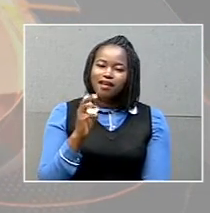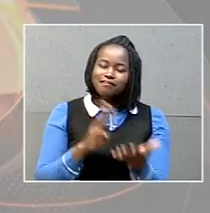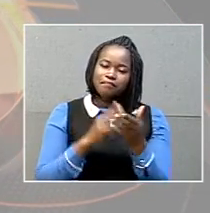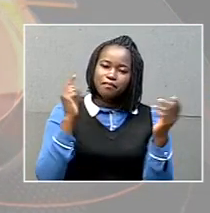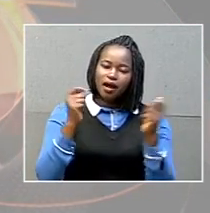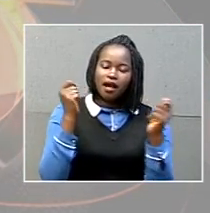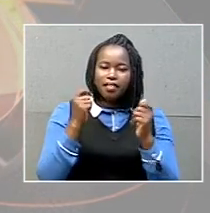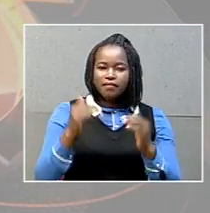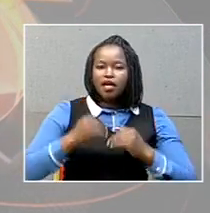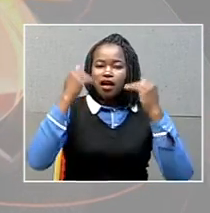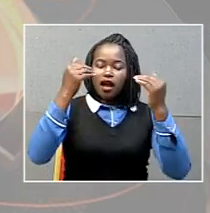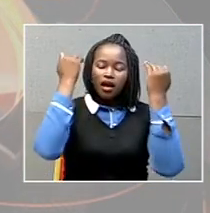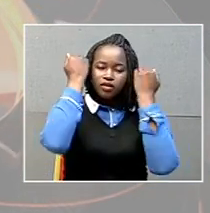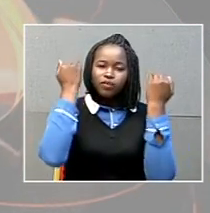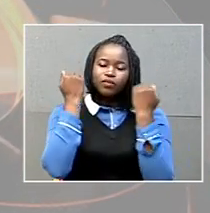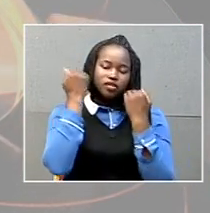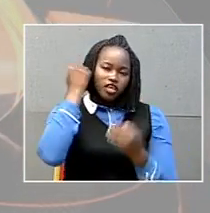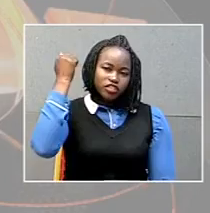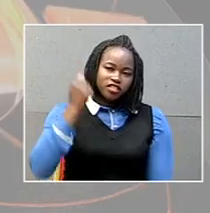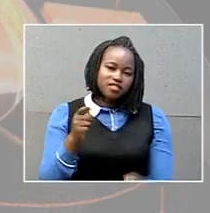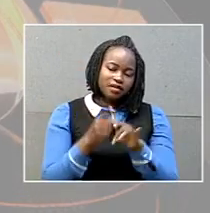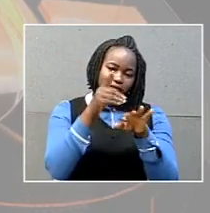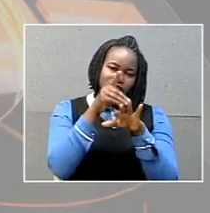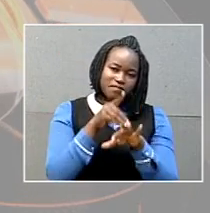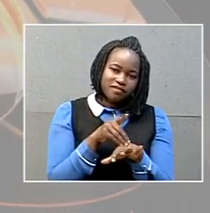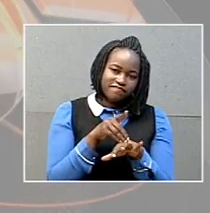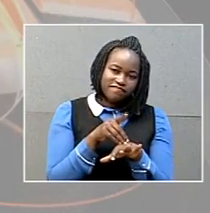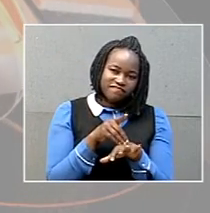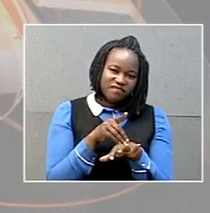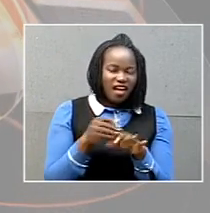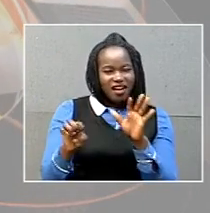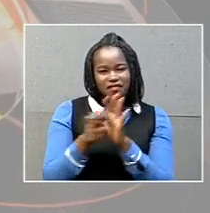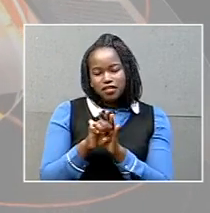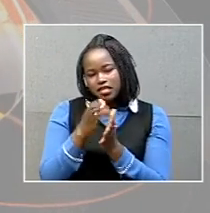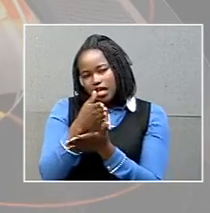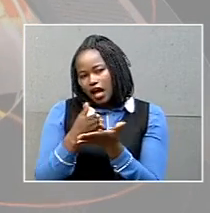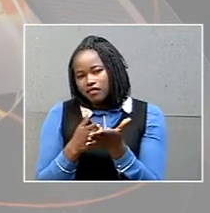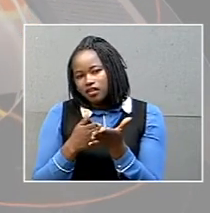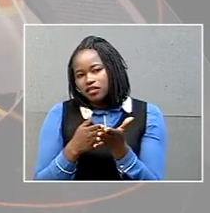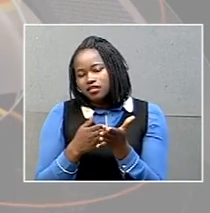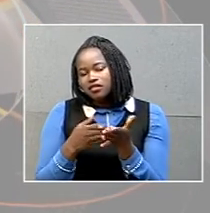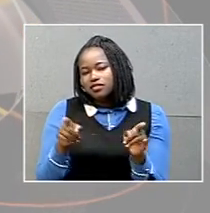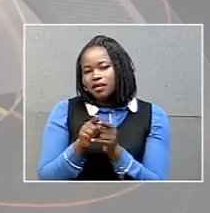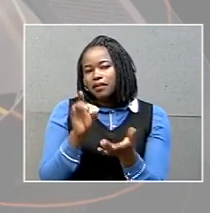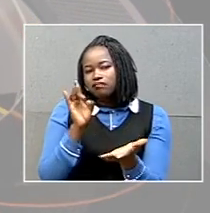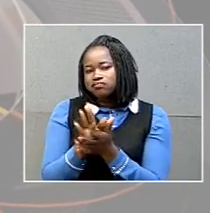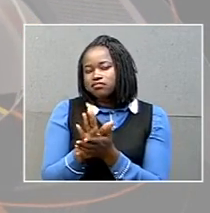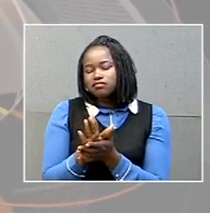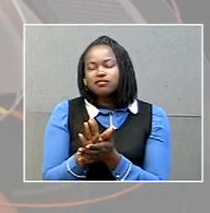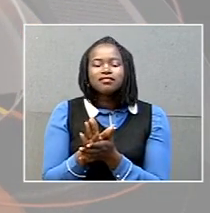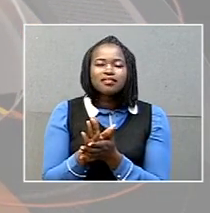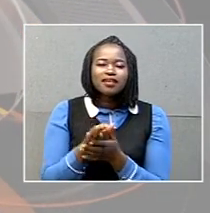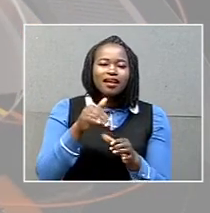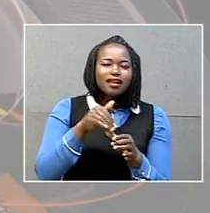erred when it relied on half-baked evidence and kicked the appellant out of parliament on allegations